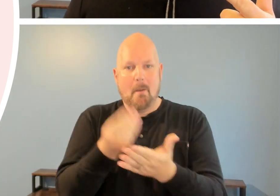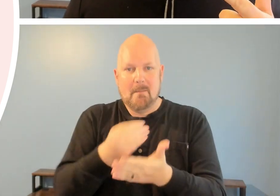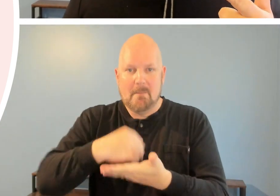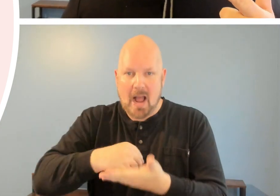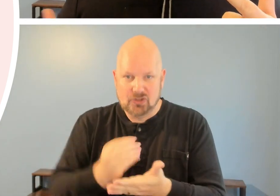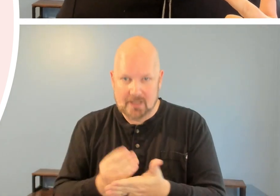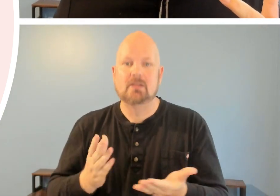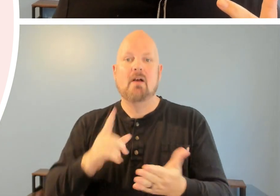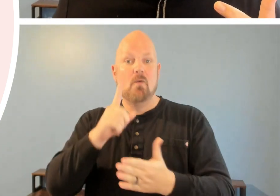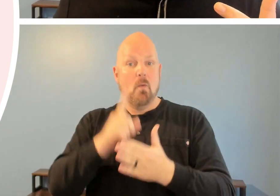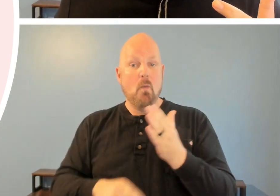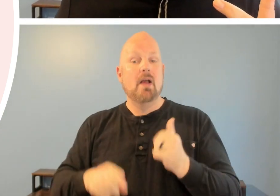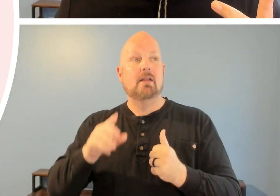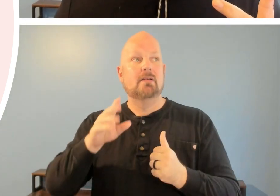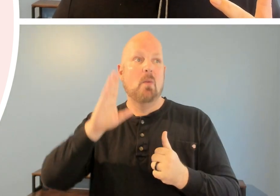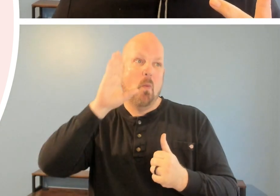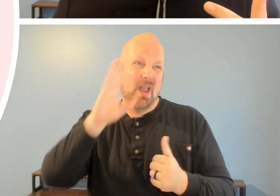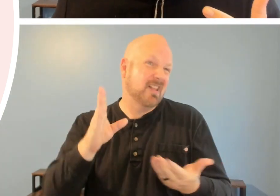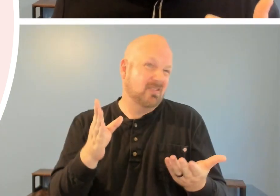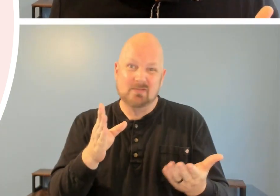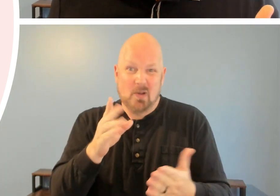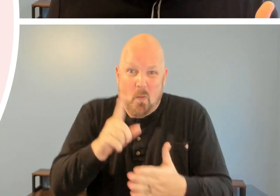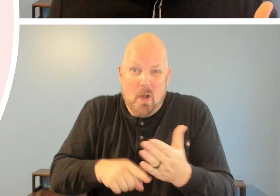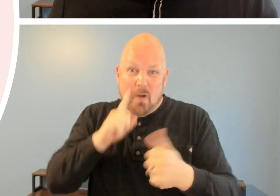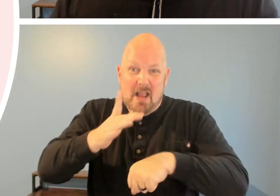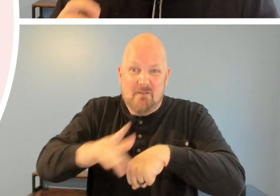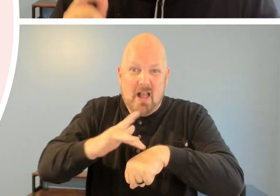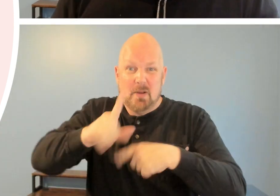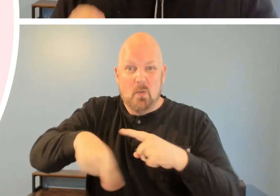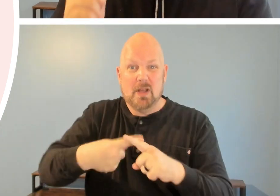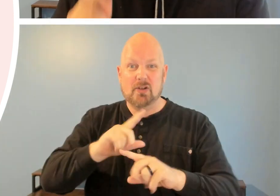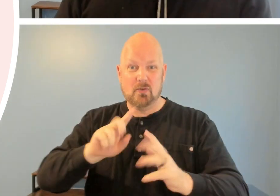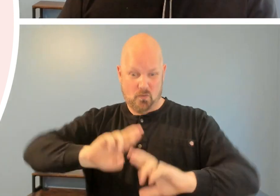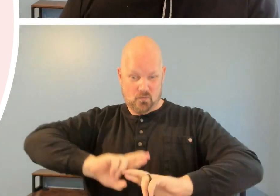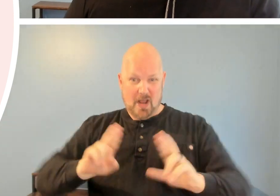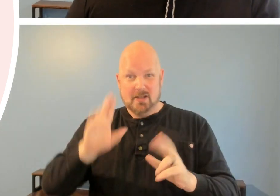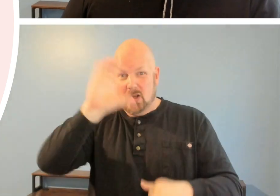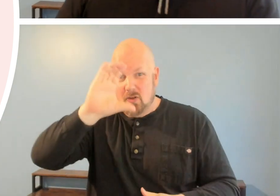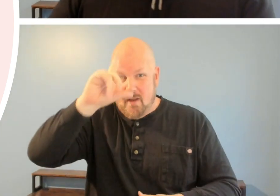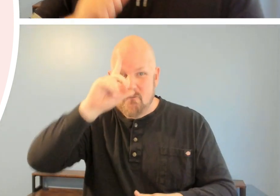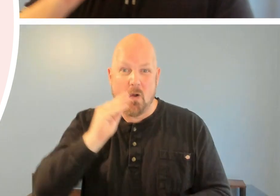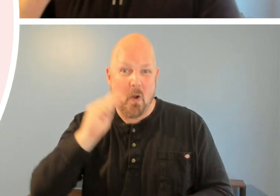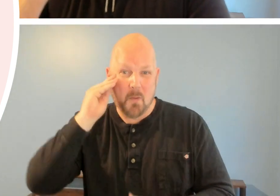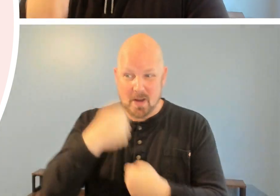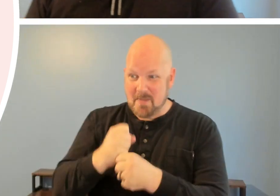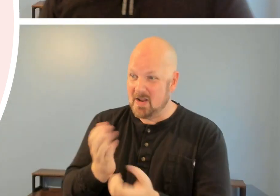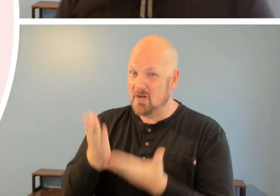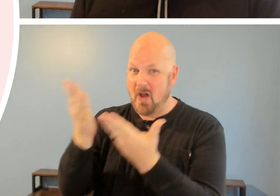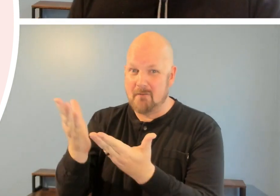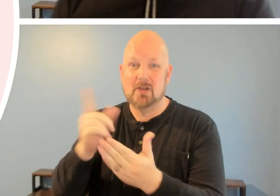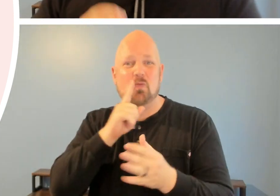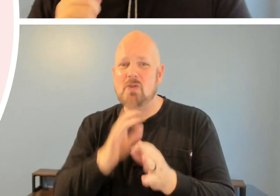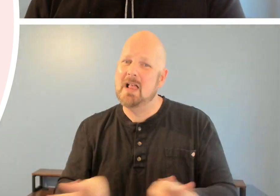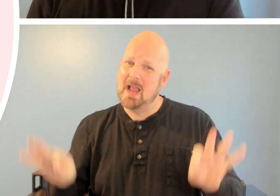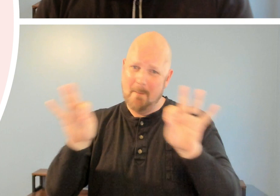to, what you're going to be available when you start looking at houses and making offerings. It is really, really important that you talk to